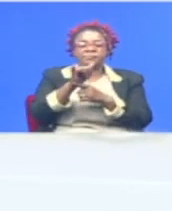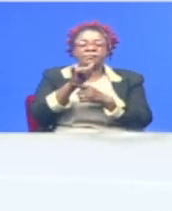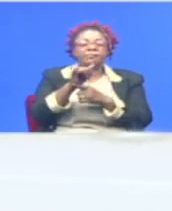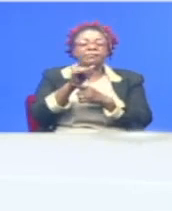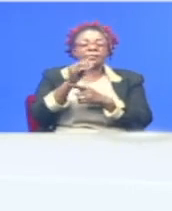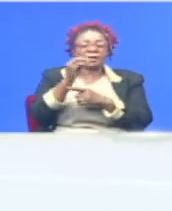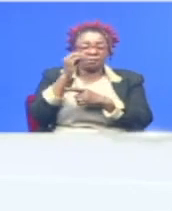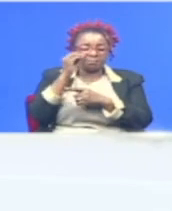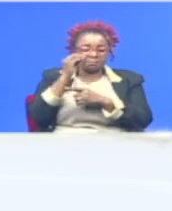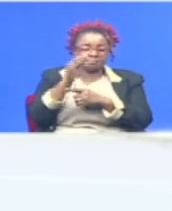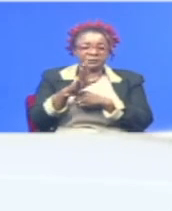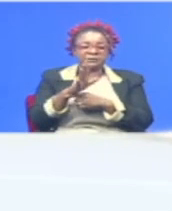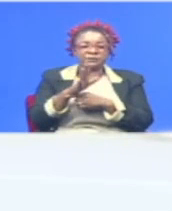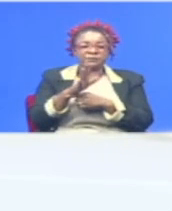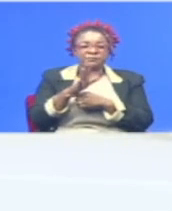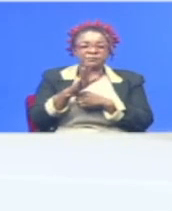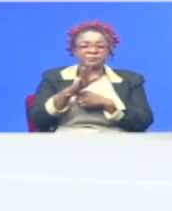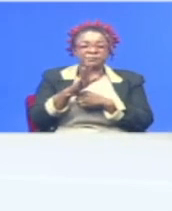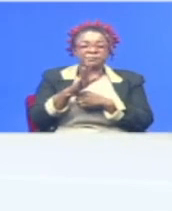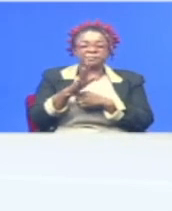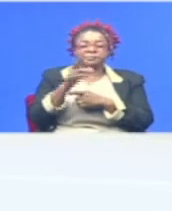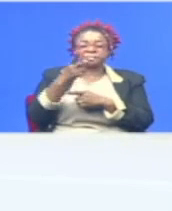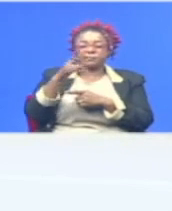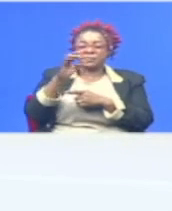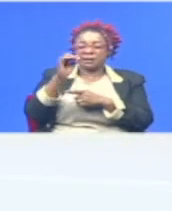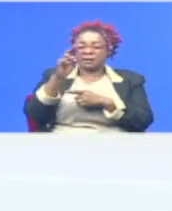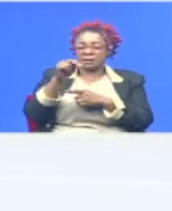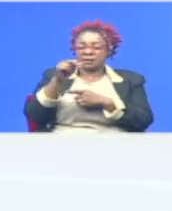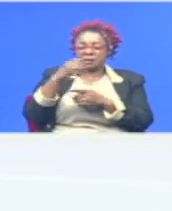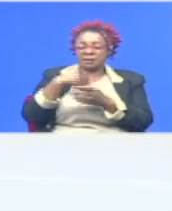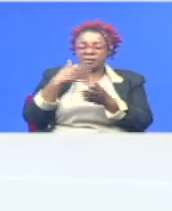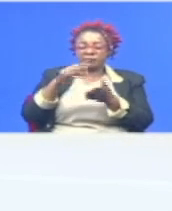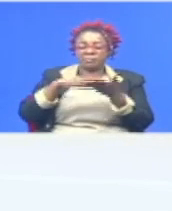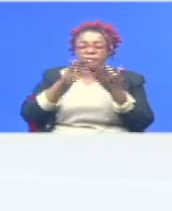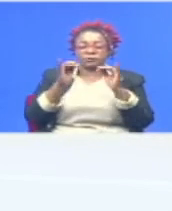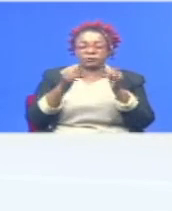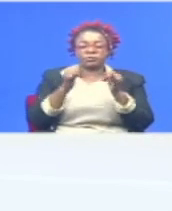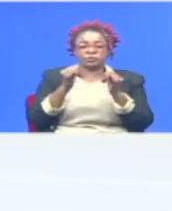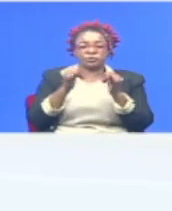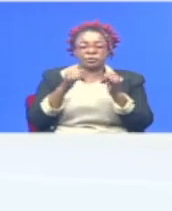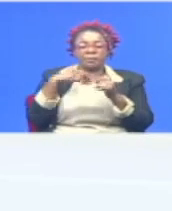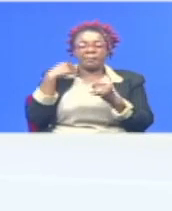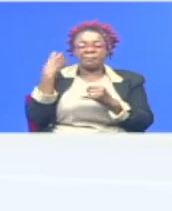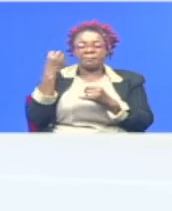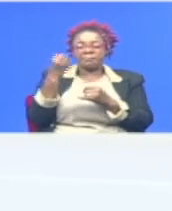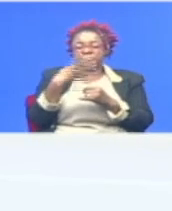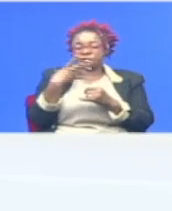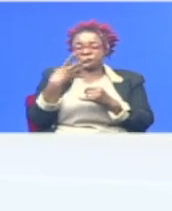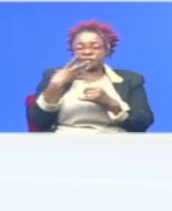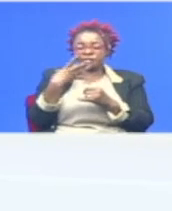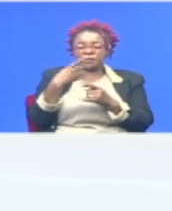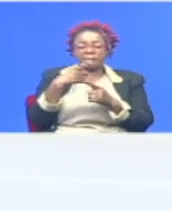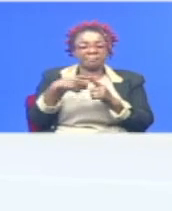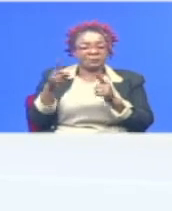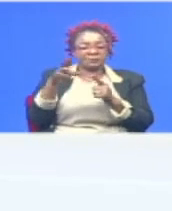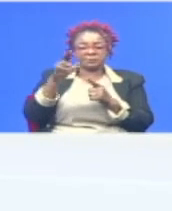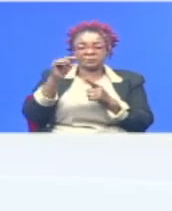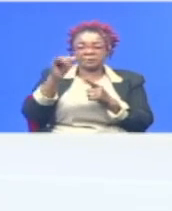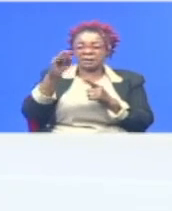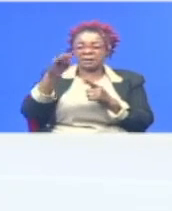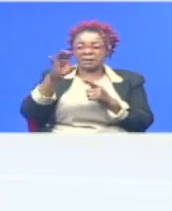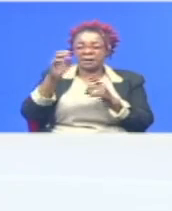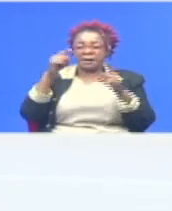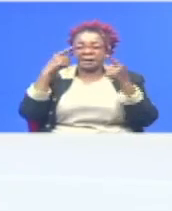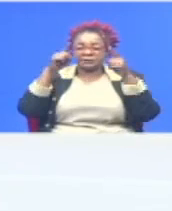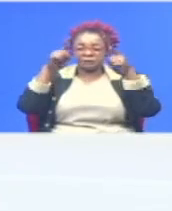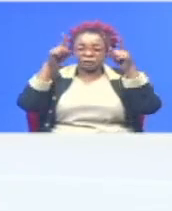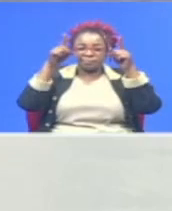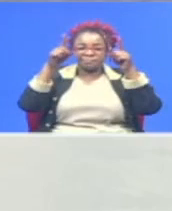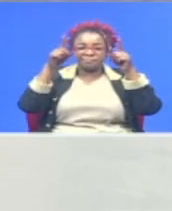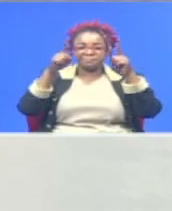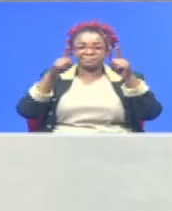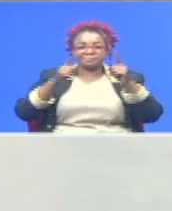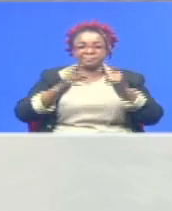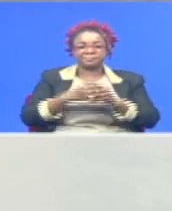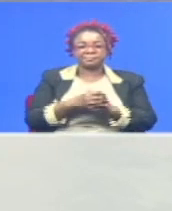steep climb. Helen Aura brings us more on this beautiful but rare forest antelopes.